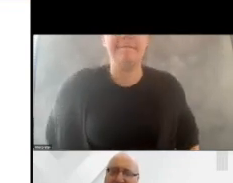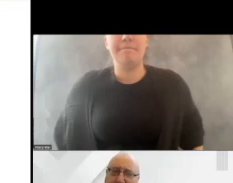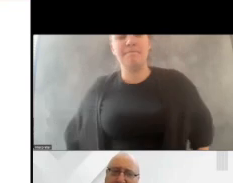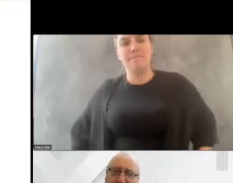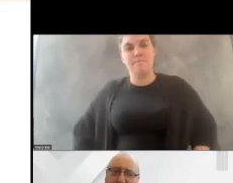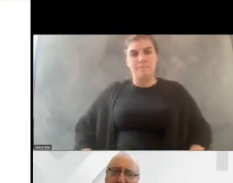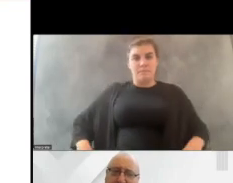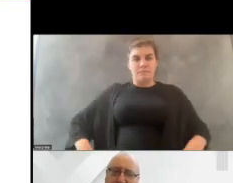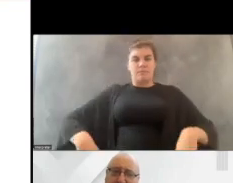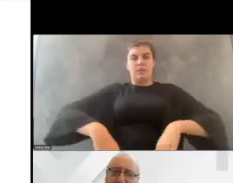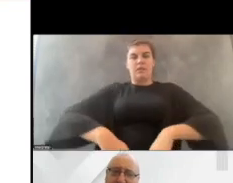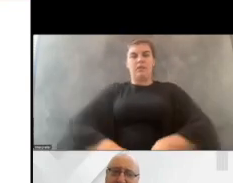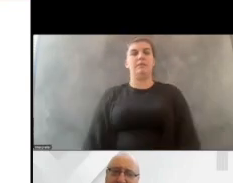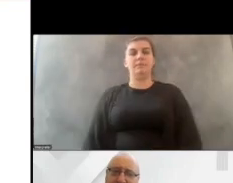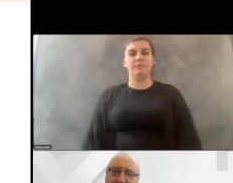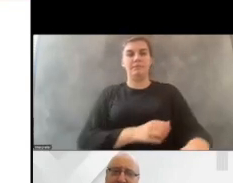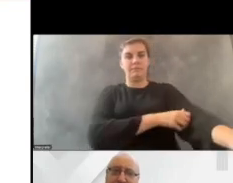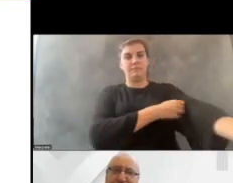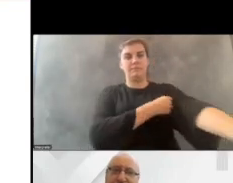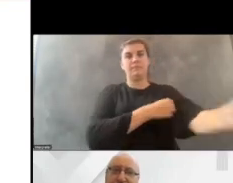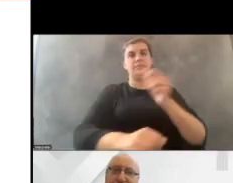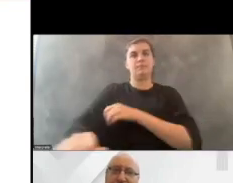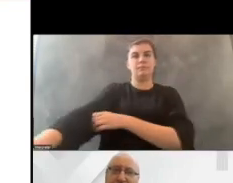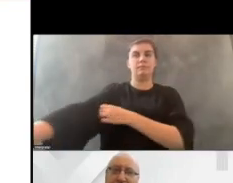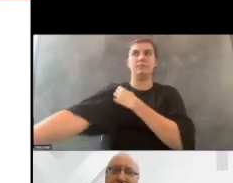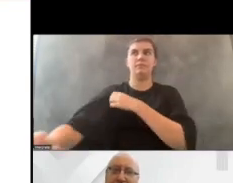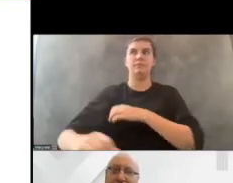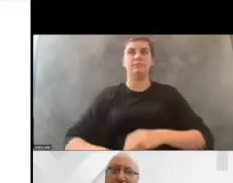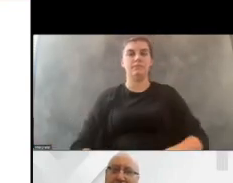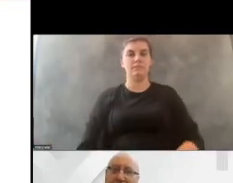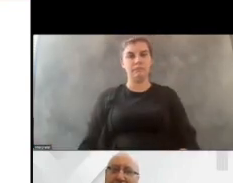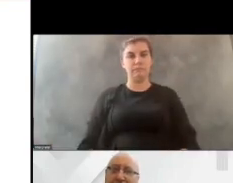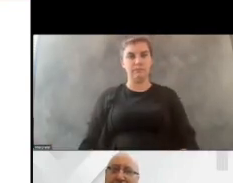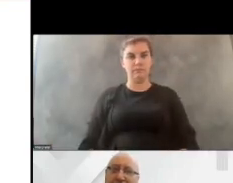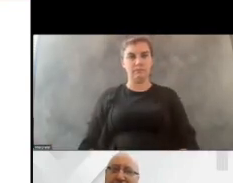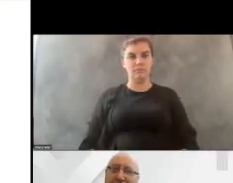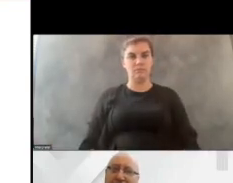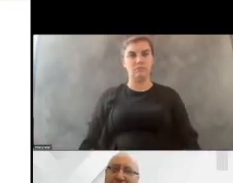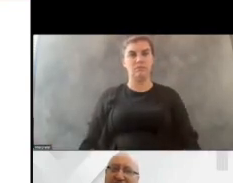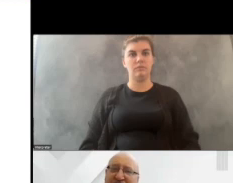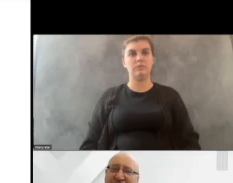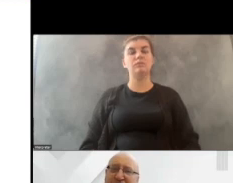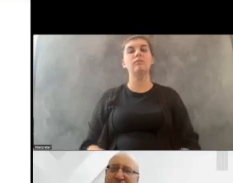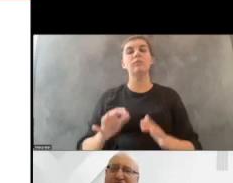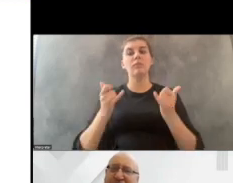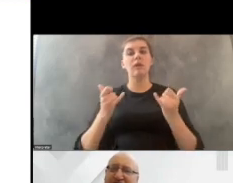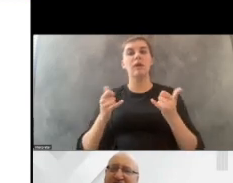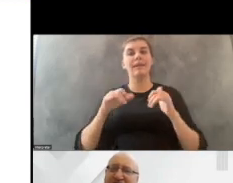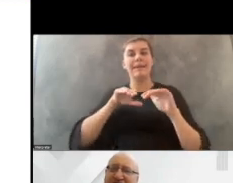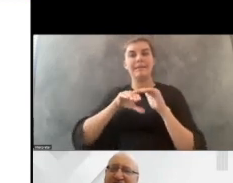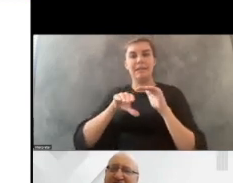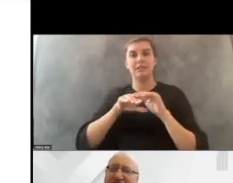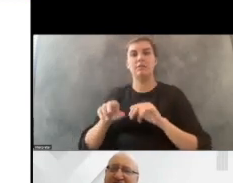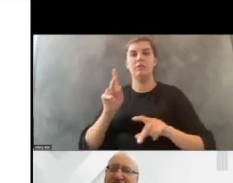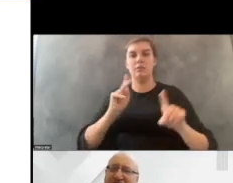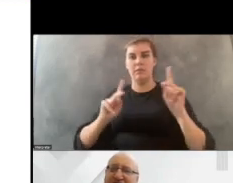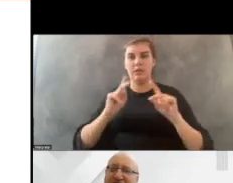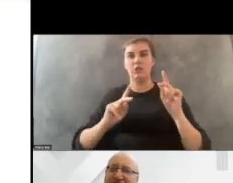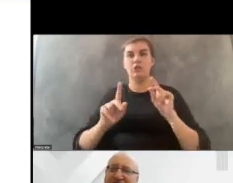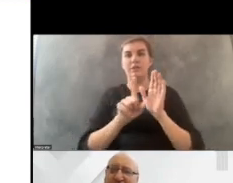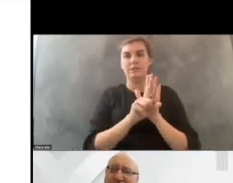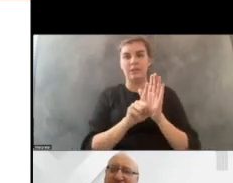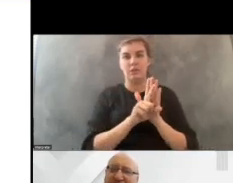now where a pedestrian push button is provided, it should not, in this condition of not having a walk indication, when